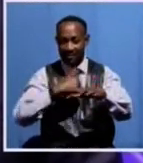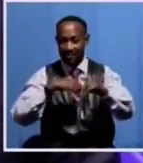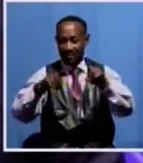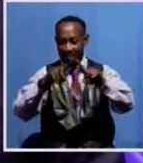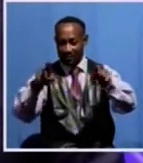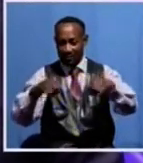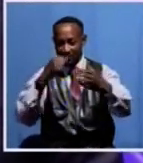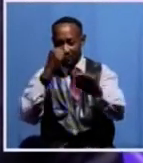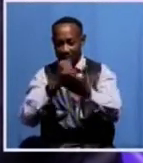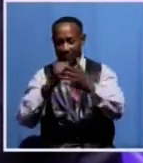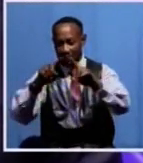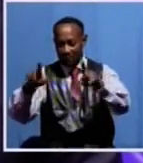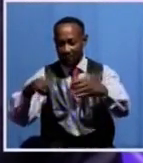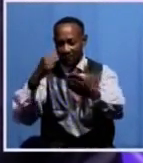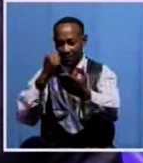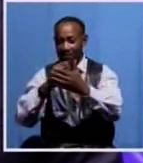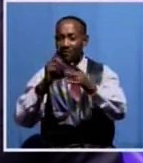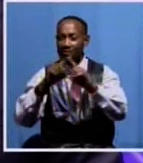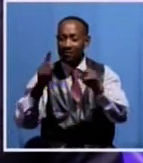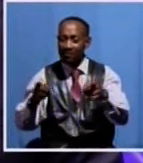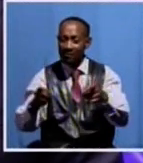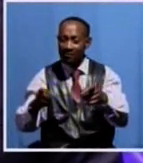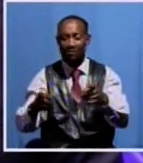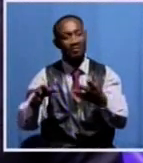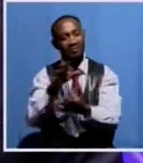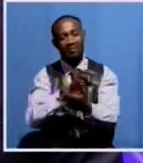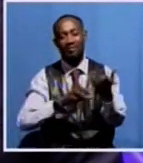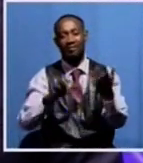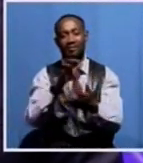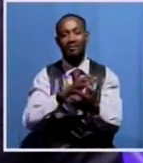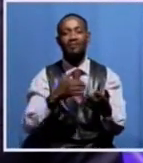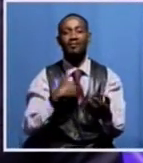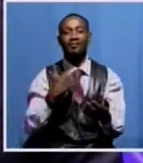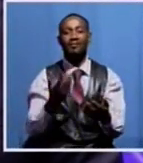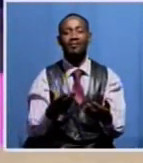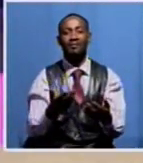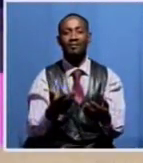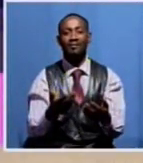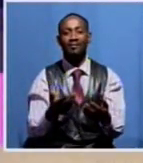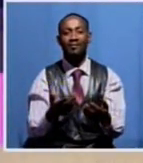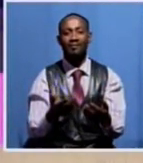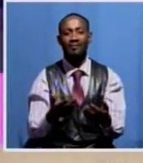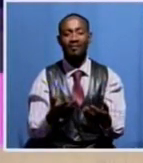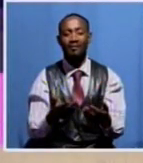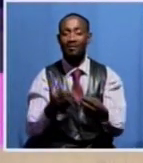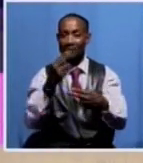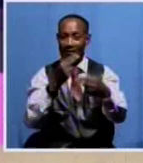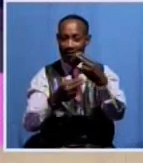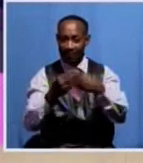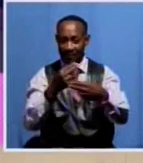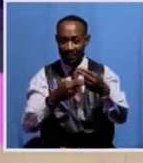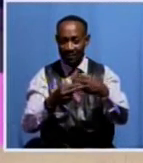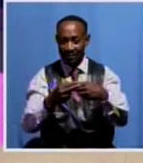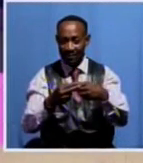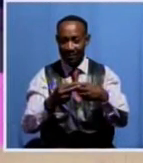not on title. Sounds contradictory? Exactly. Yeah, but that's the case. In other words, there's,